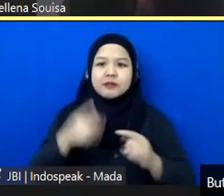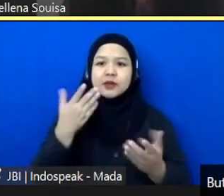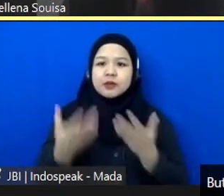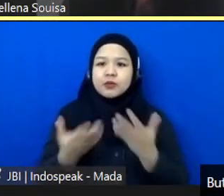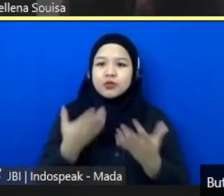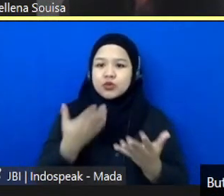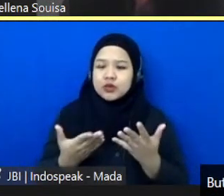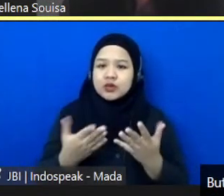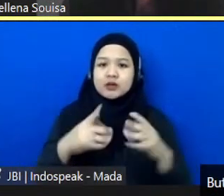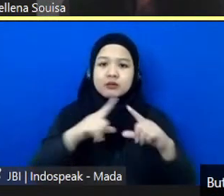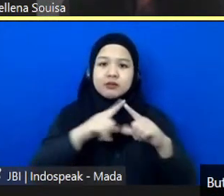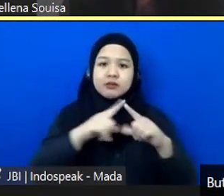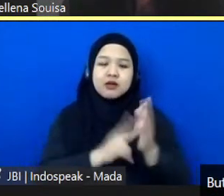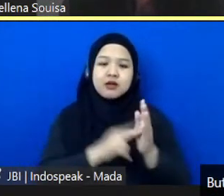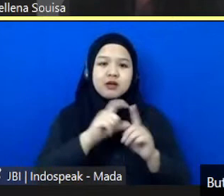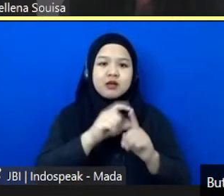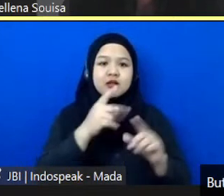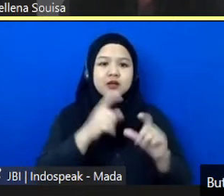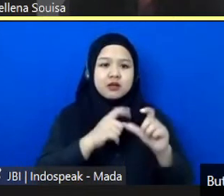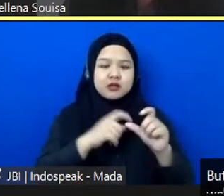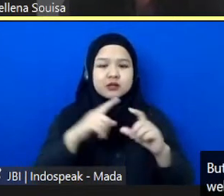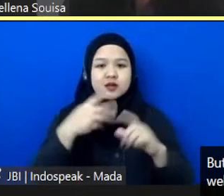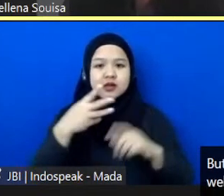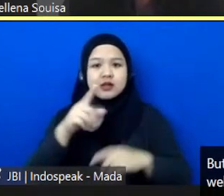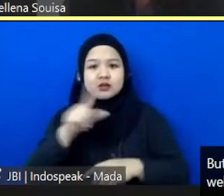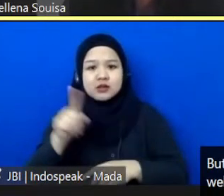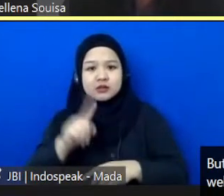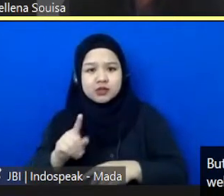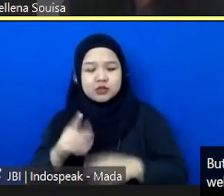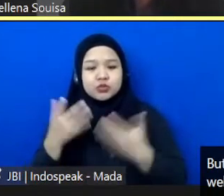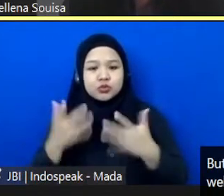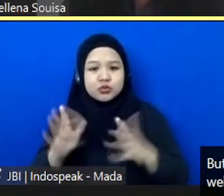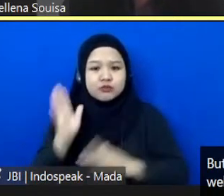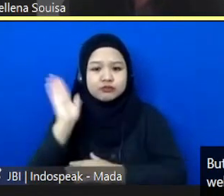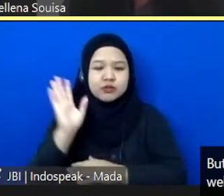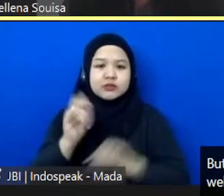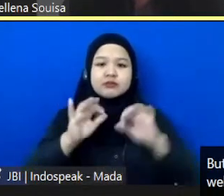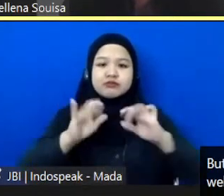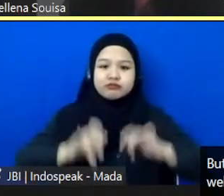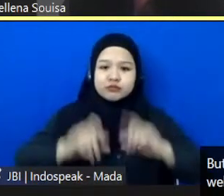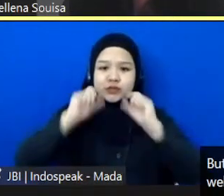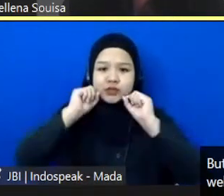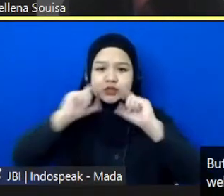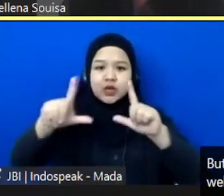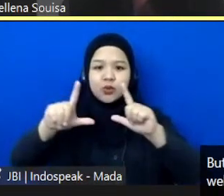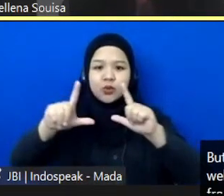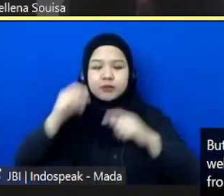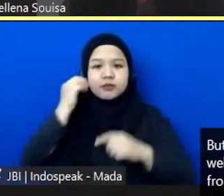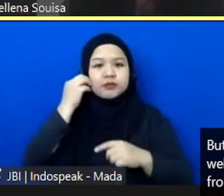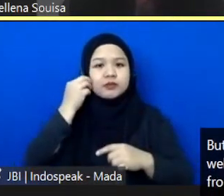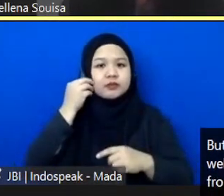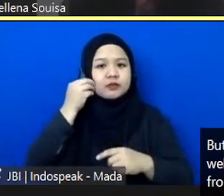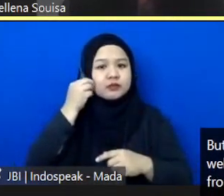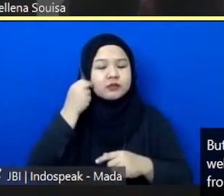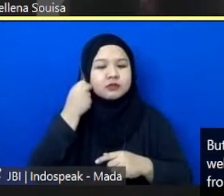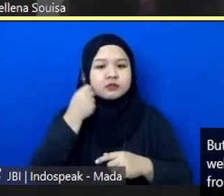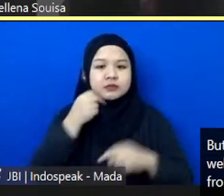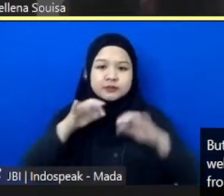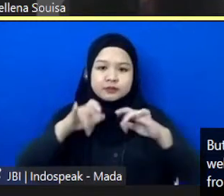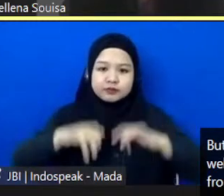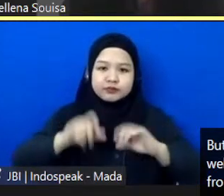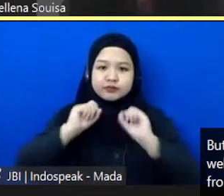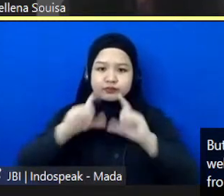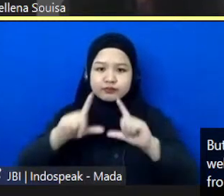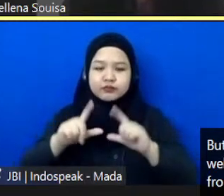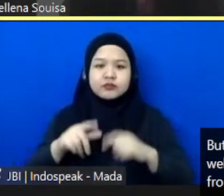Pak Andreasta or Ibu Elizabeth, you are welcome to type your answer if you can see the questions from them. And I'm going